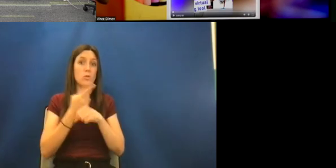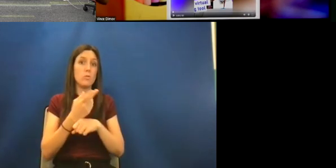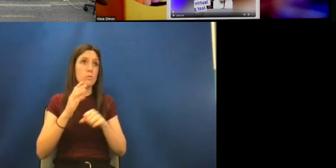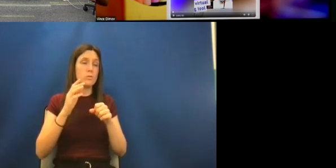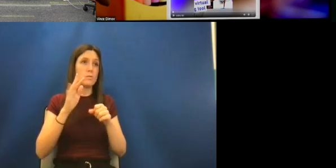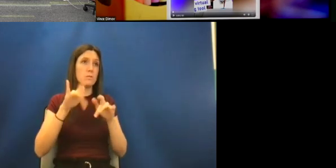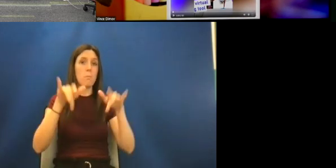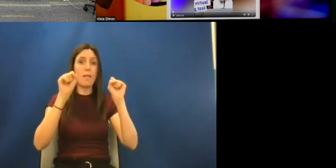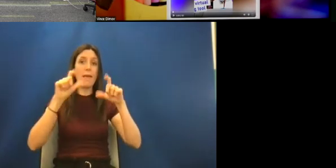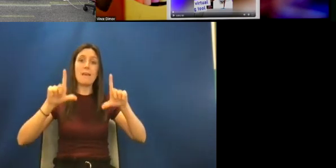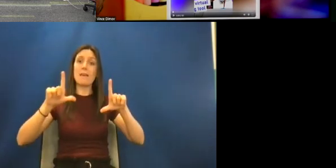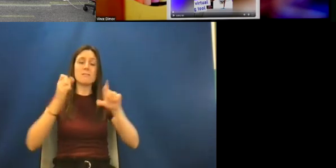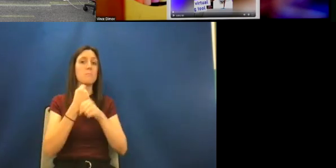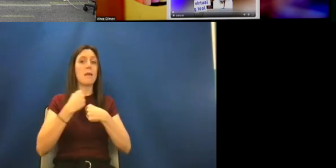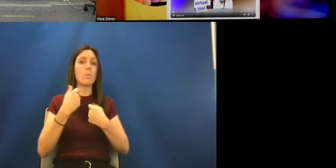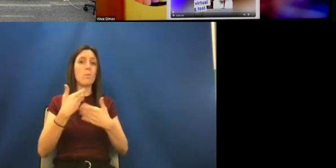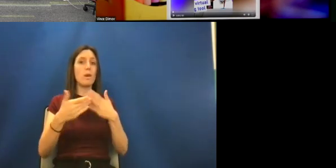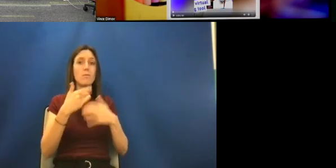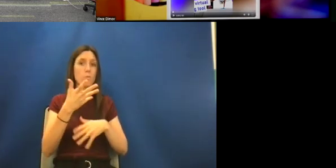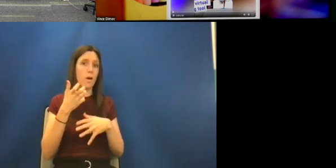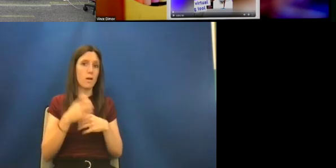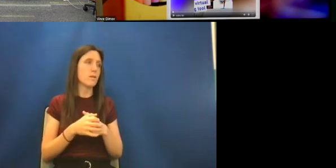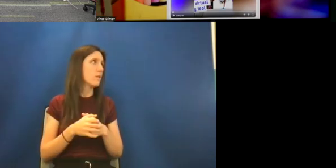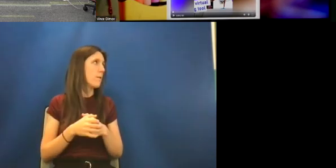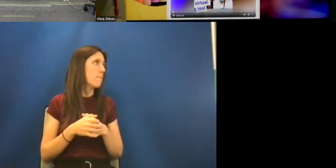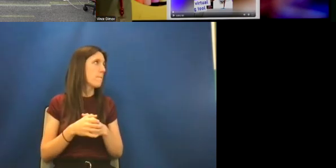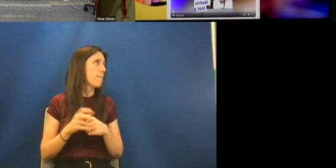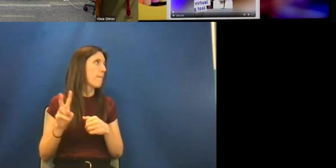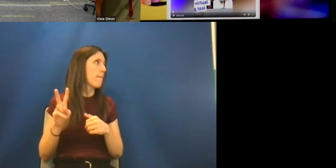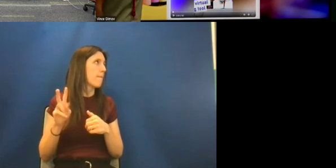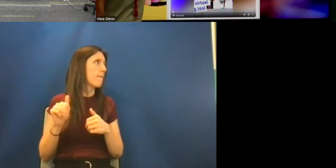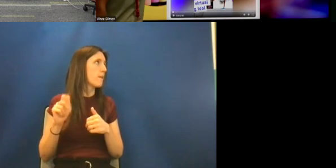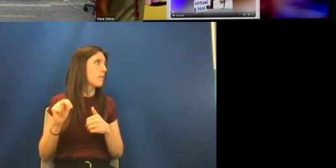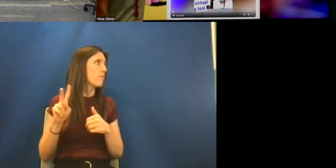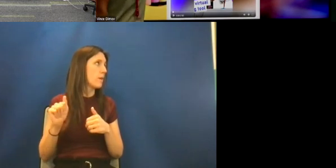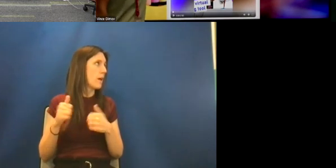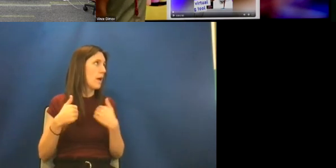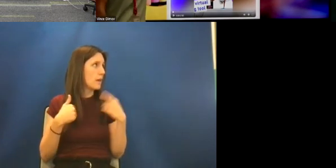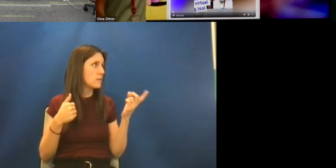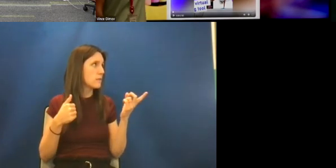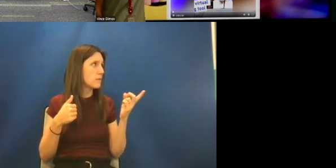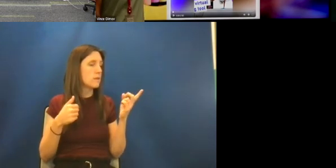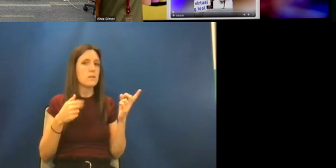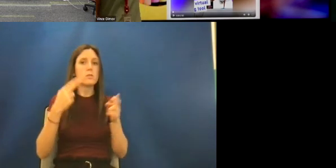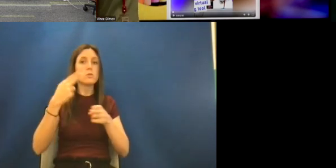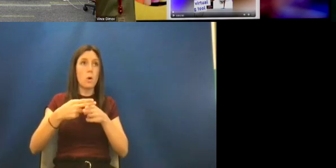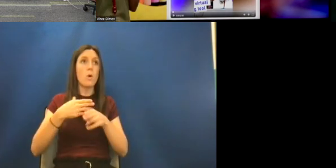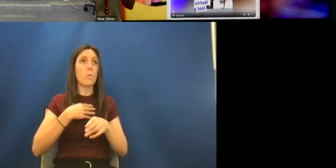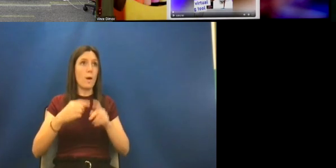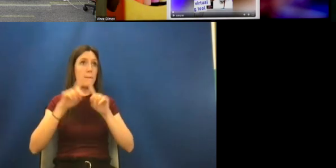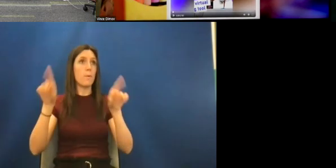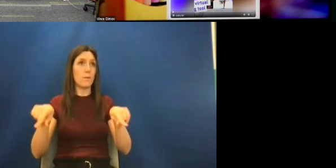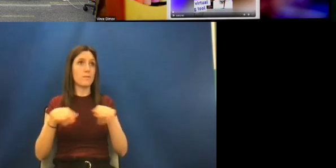start there and create whatever you want. So I've realized that Canva has this thing, back here you can see this thing called whiteboards,